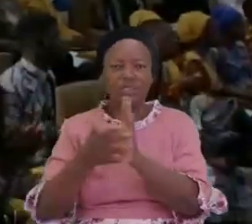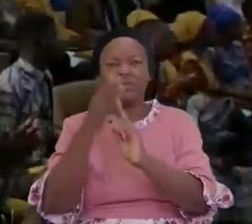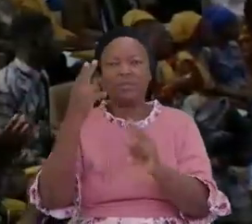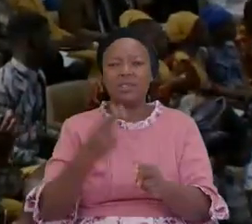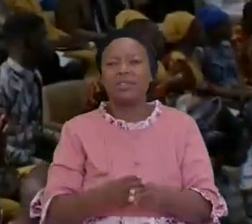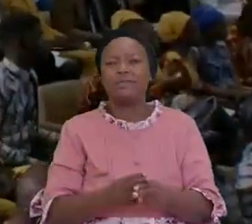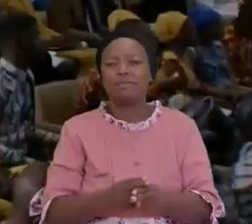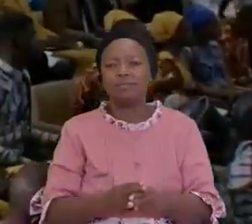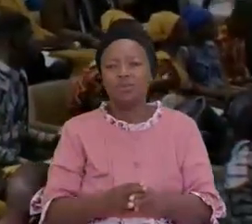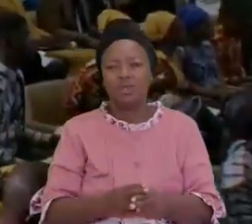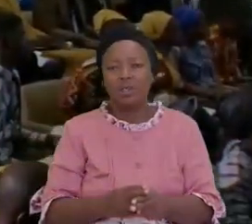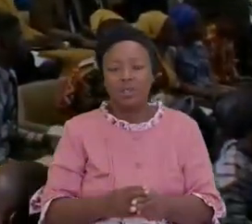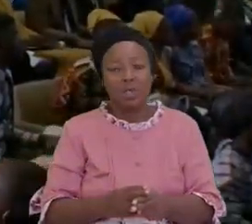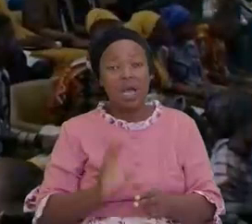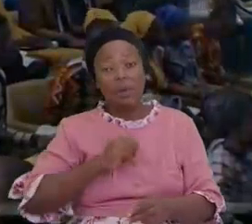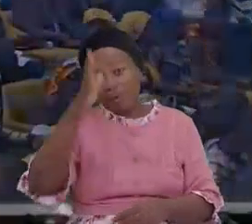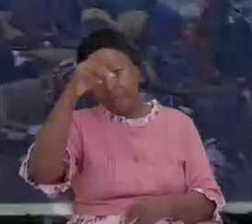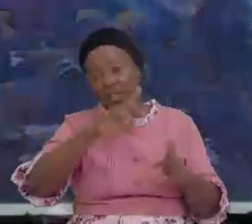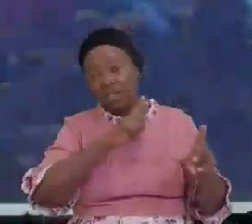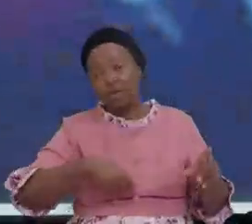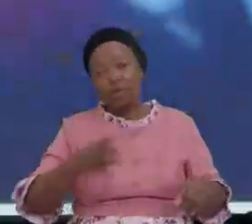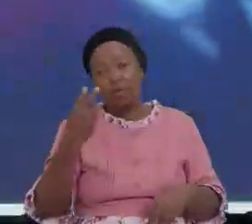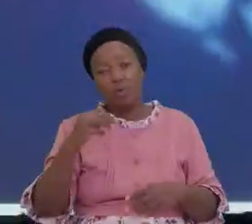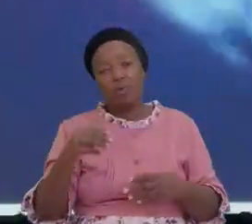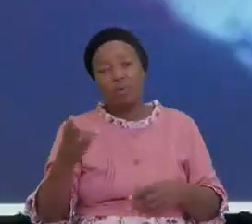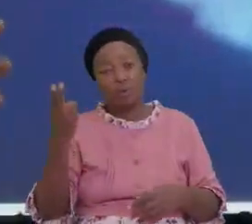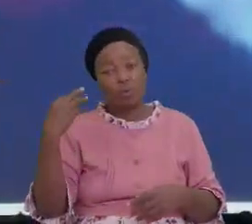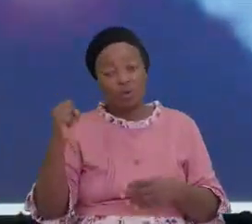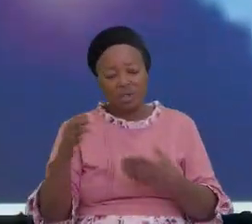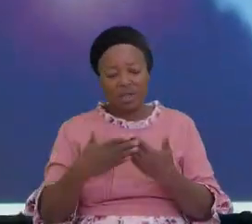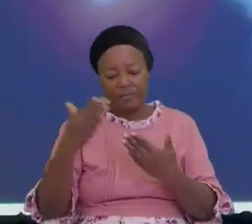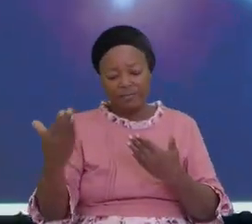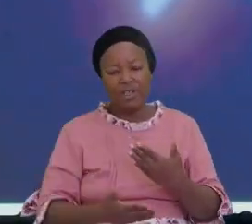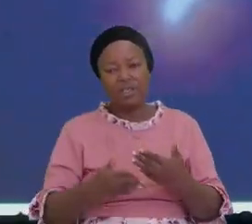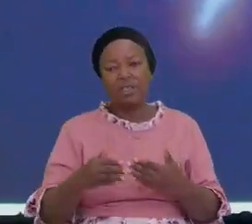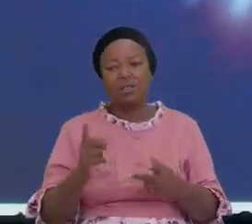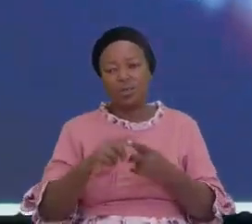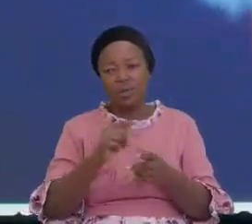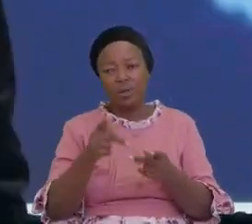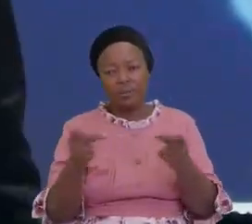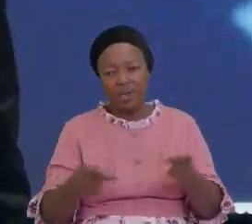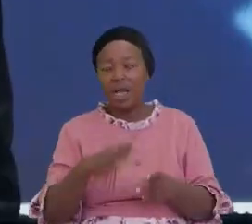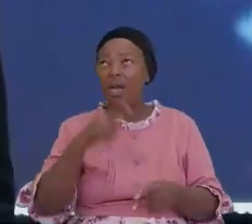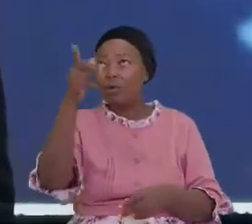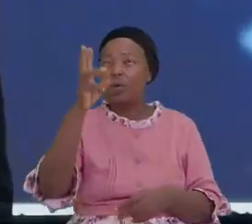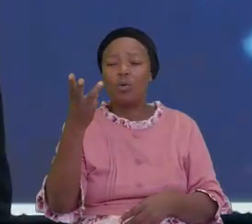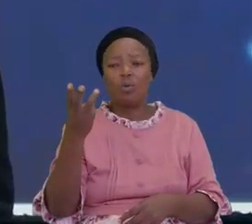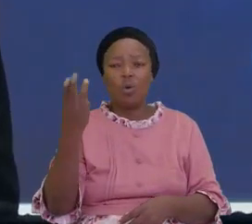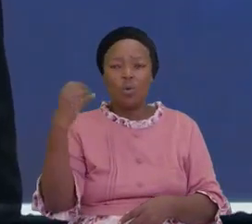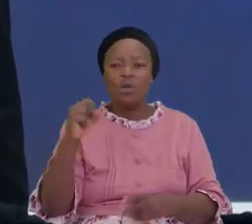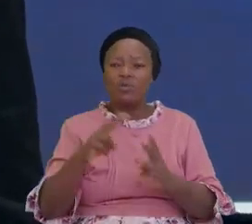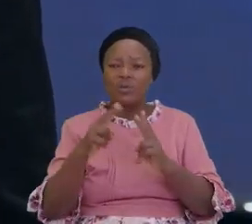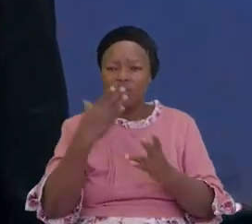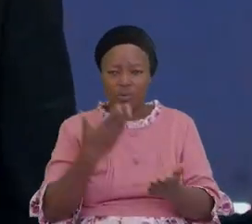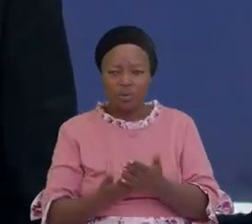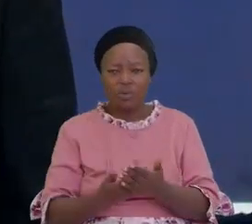You know, I was invited somewhere. And God was so good. He didn't tell me what I will